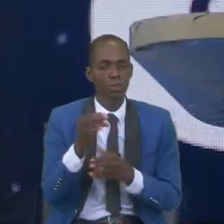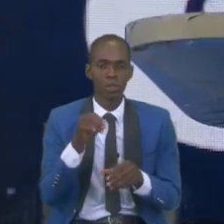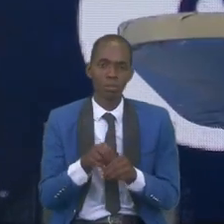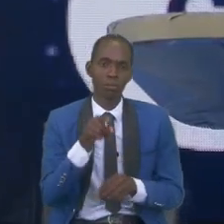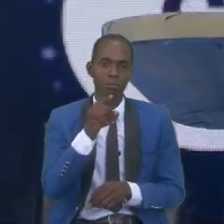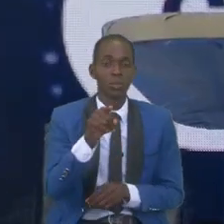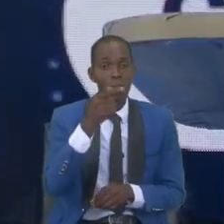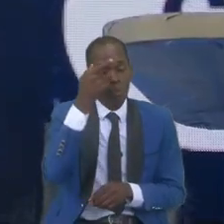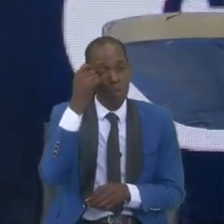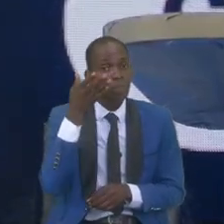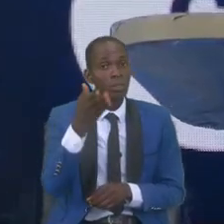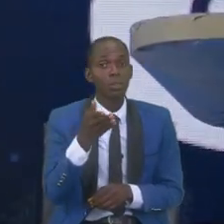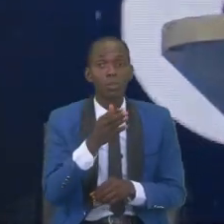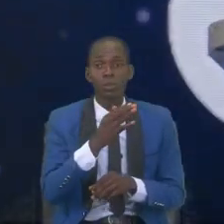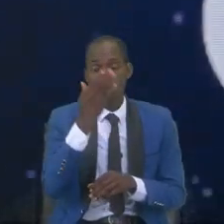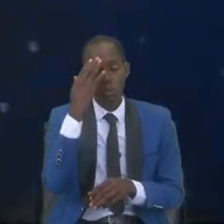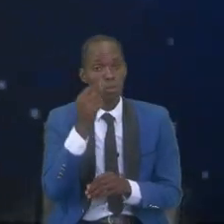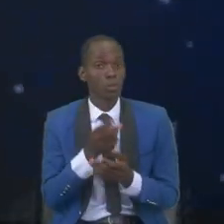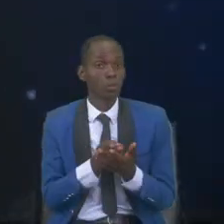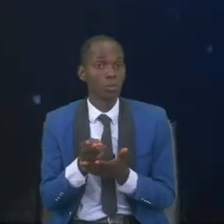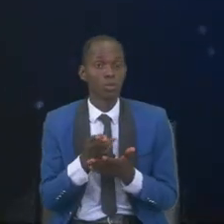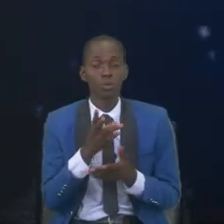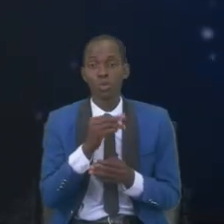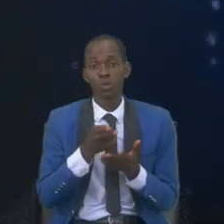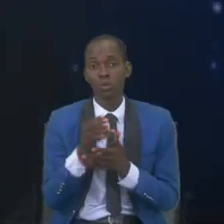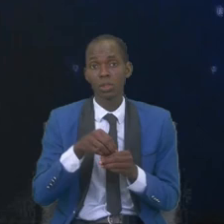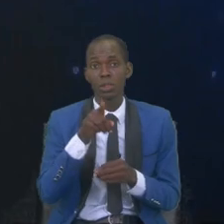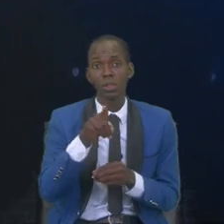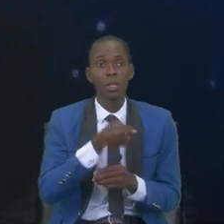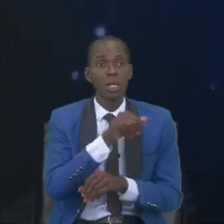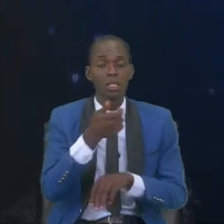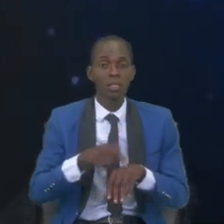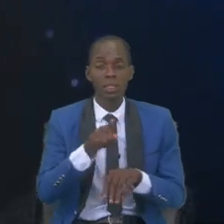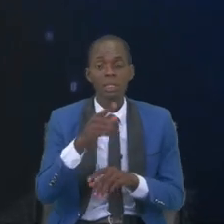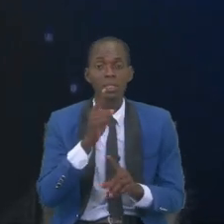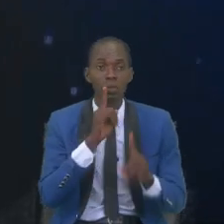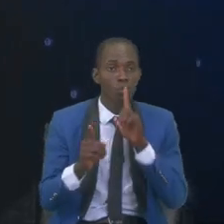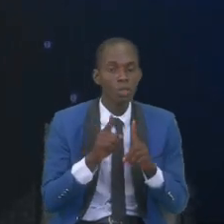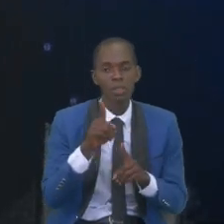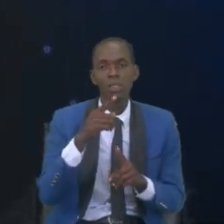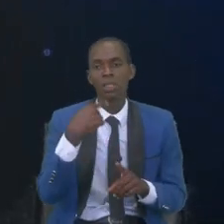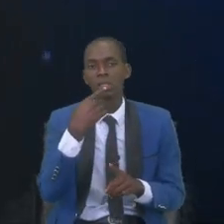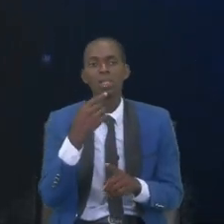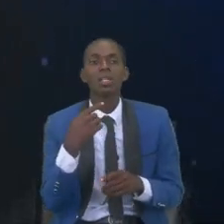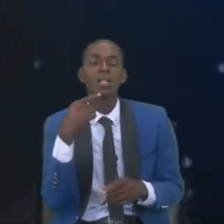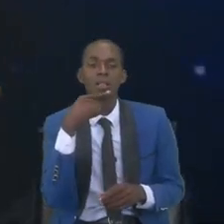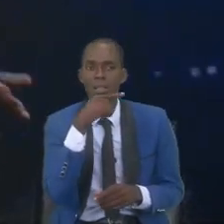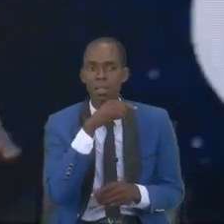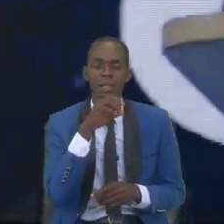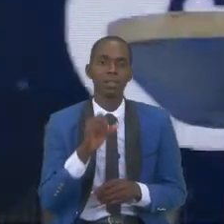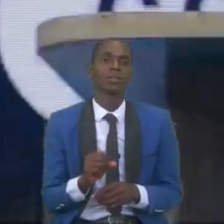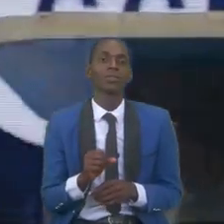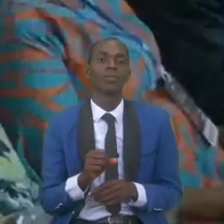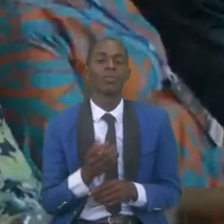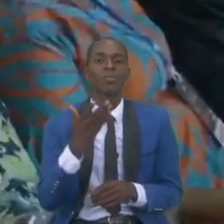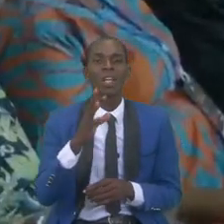because there's no truth in him. And when he speaketh a lie, He speaketh a lie. There are people